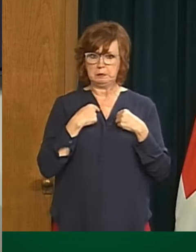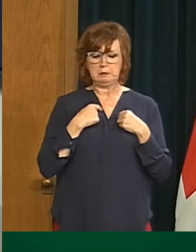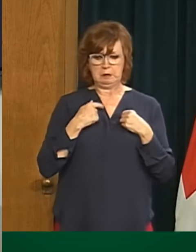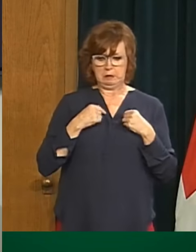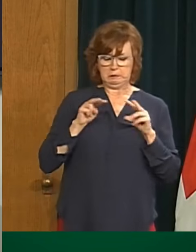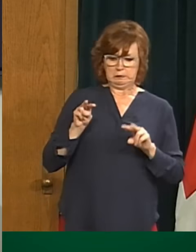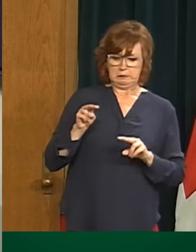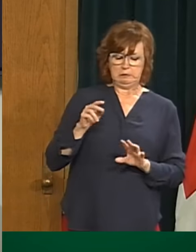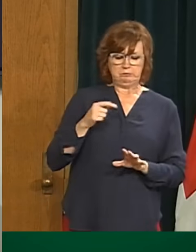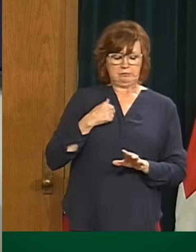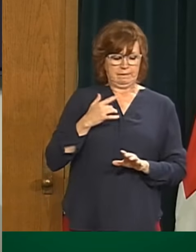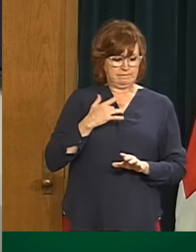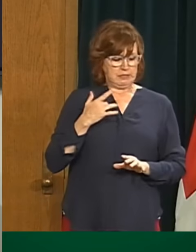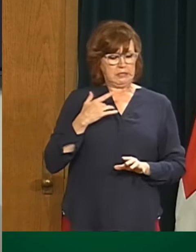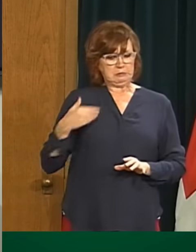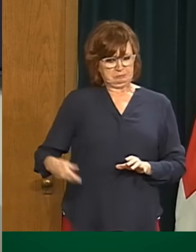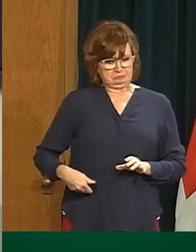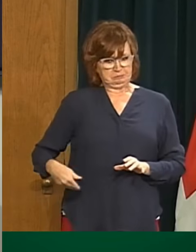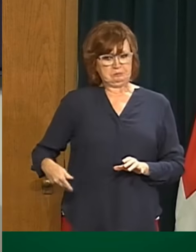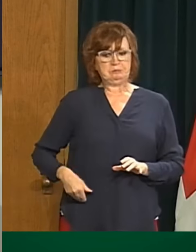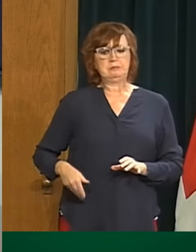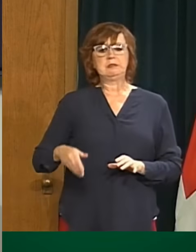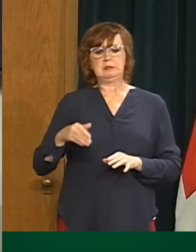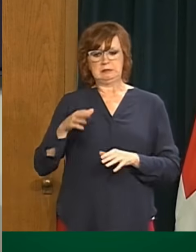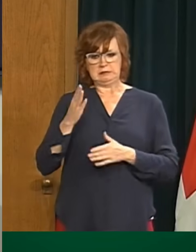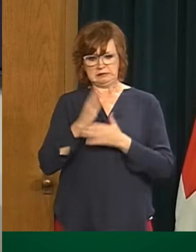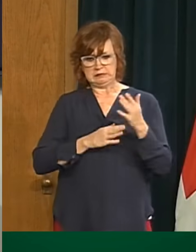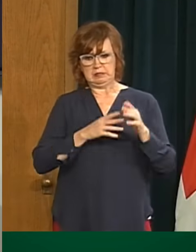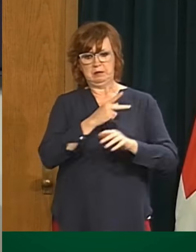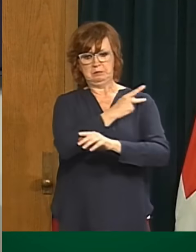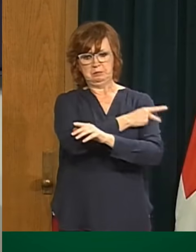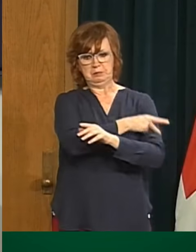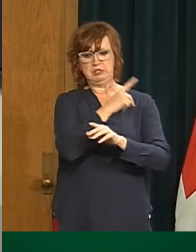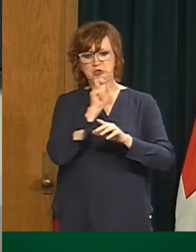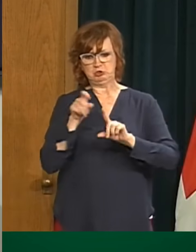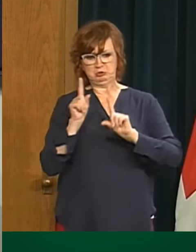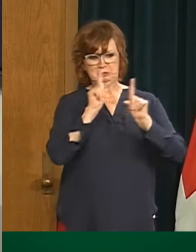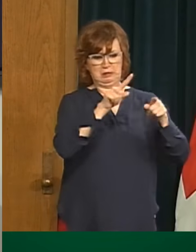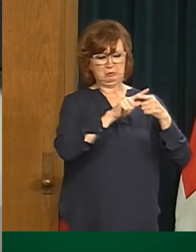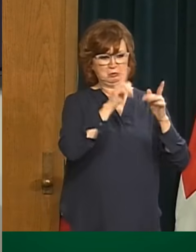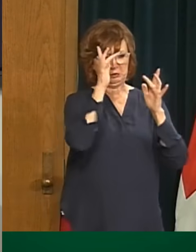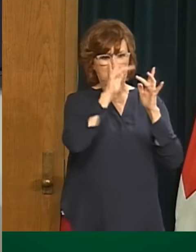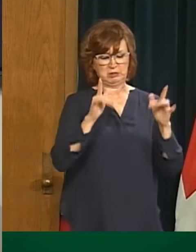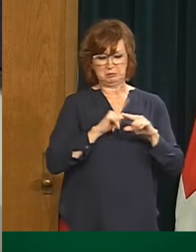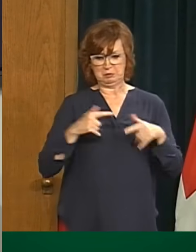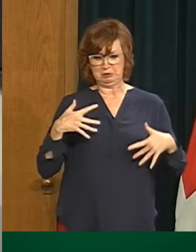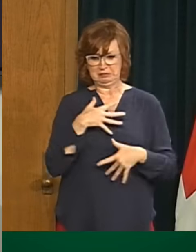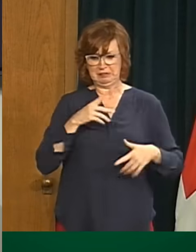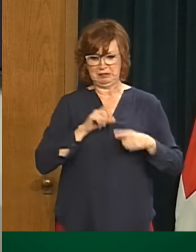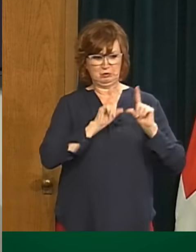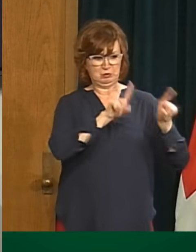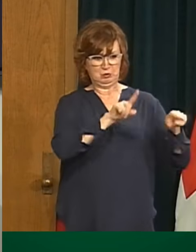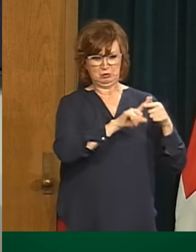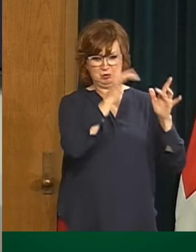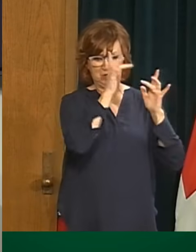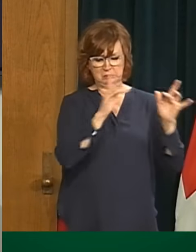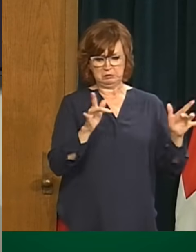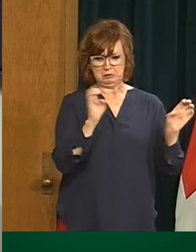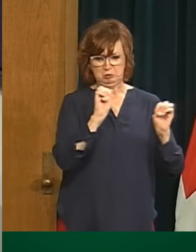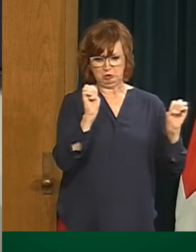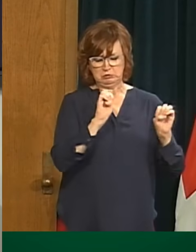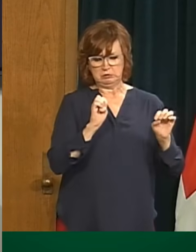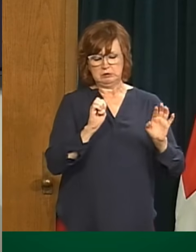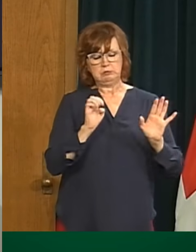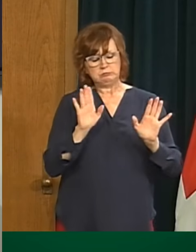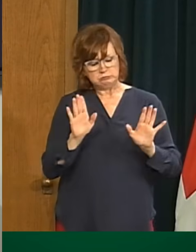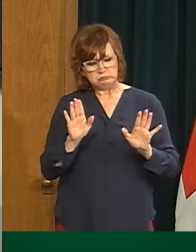are seeing that there are signs that could be happening. And just please, if you feel like you need care or you're concerned, reach out